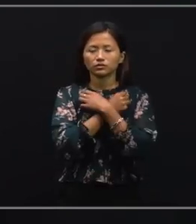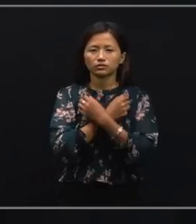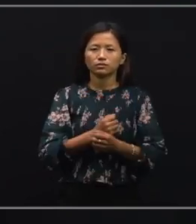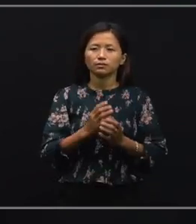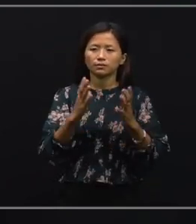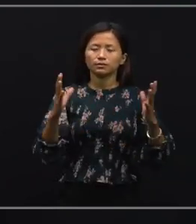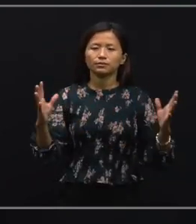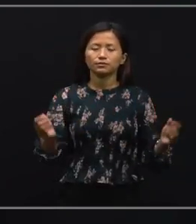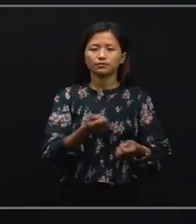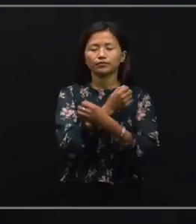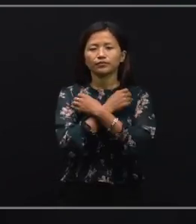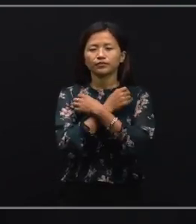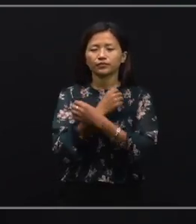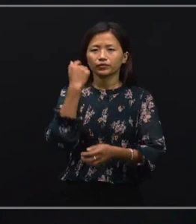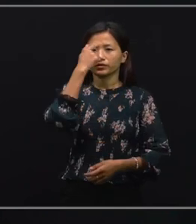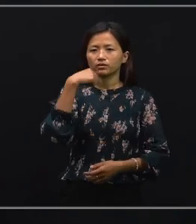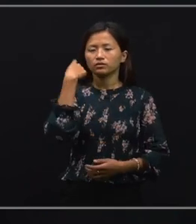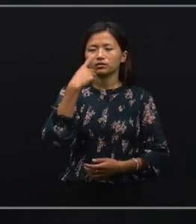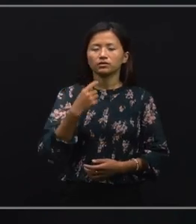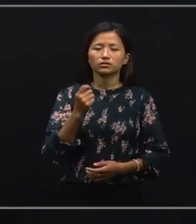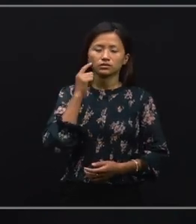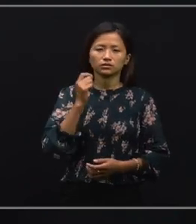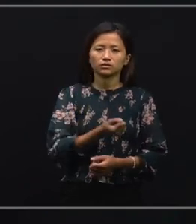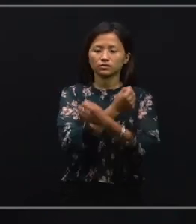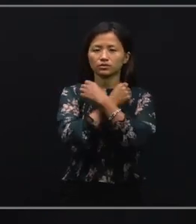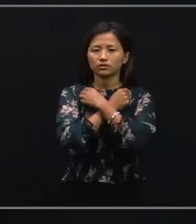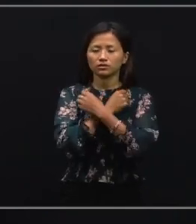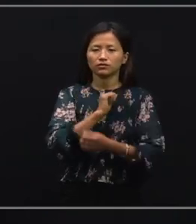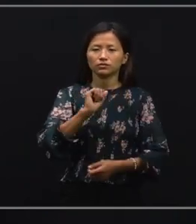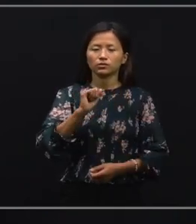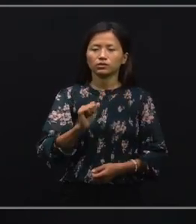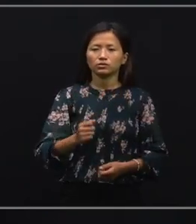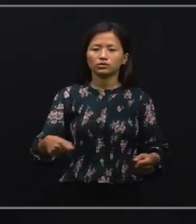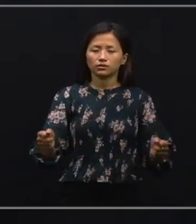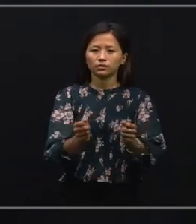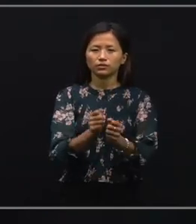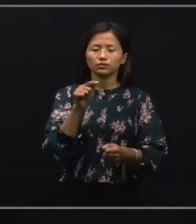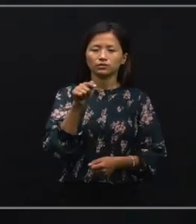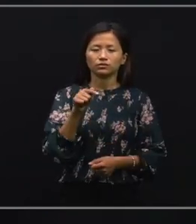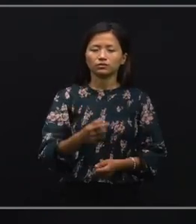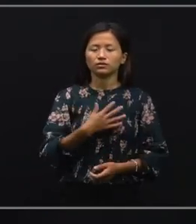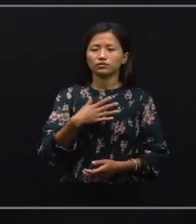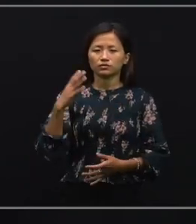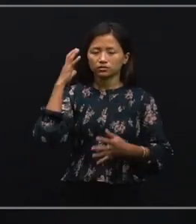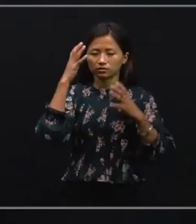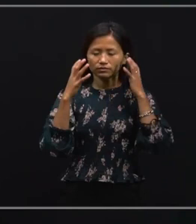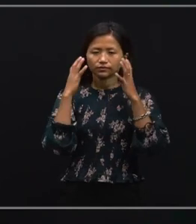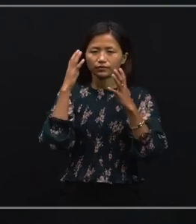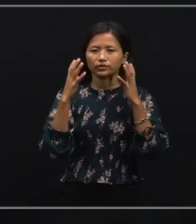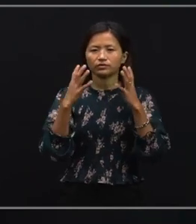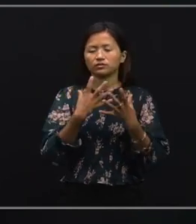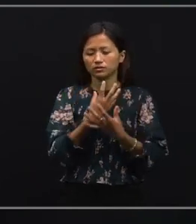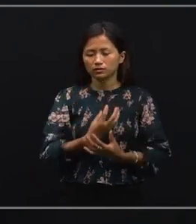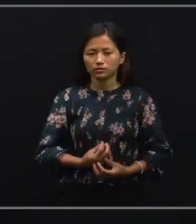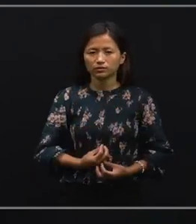that partner and the lover, the person whom you consider to be your lover, is not with you. You can feel the desperation there, right? You